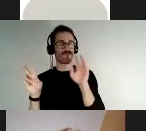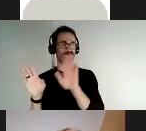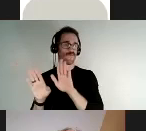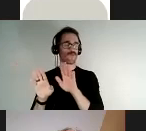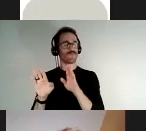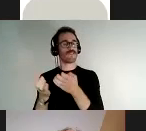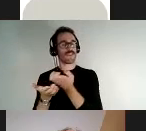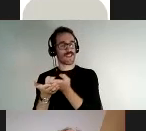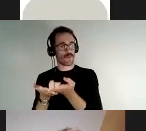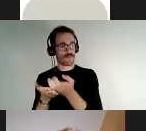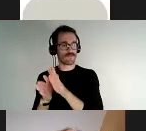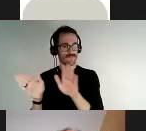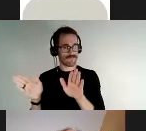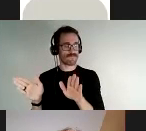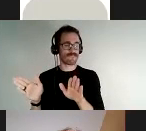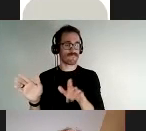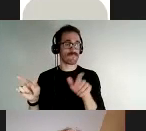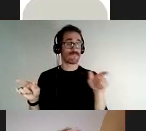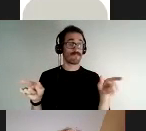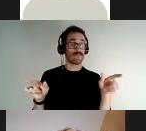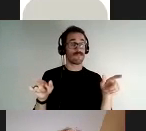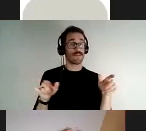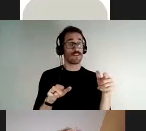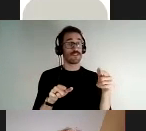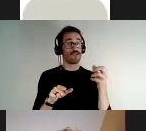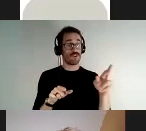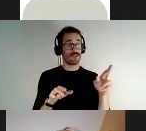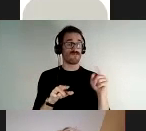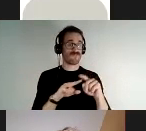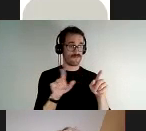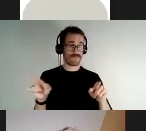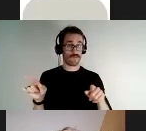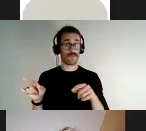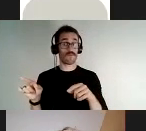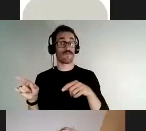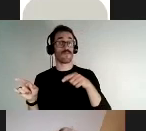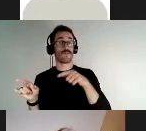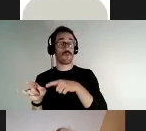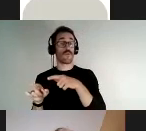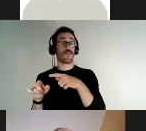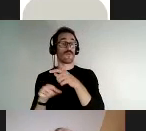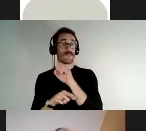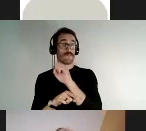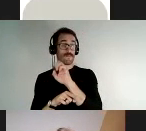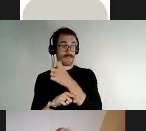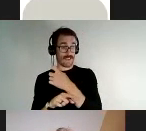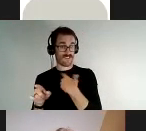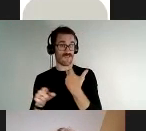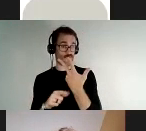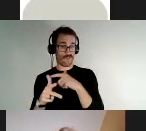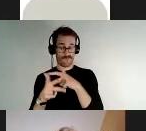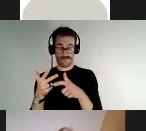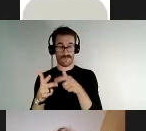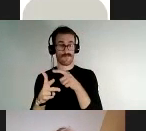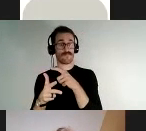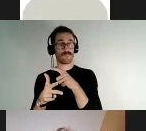birth. And undersex are three separate groups, male, female, and intersex. However, gender on the